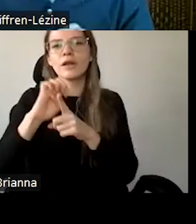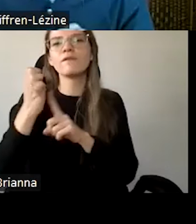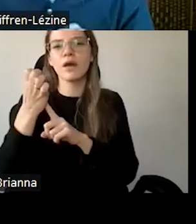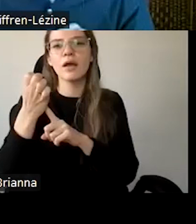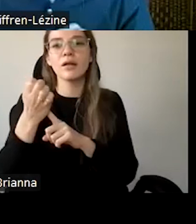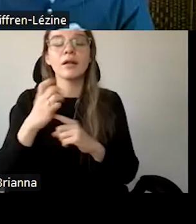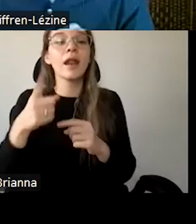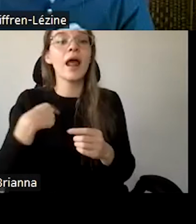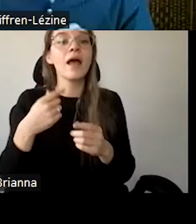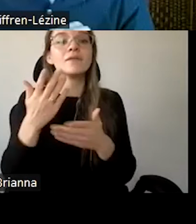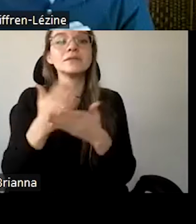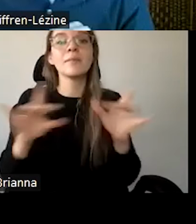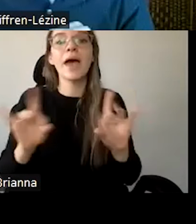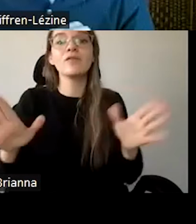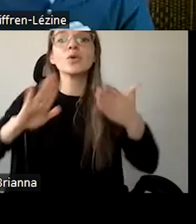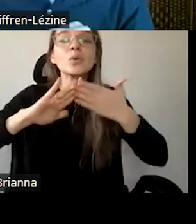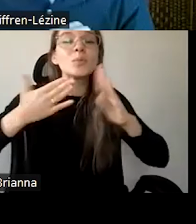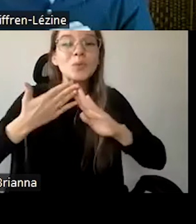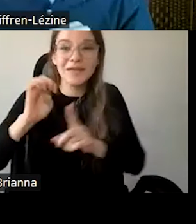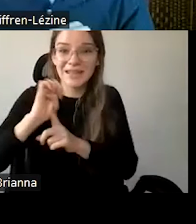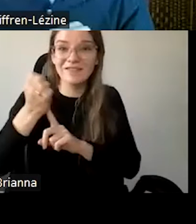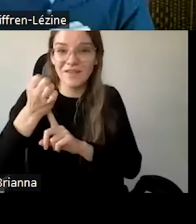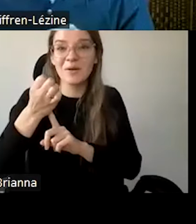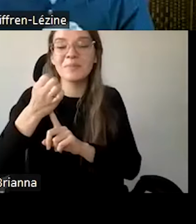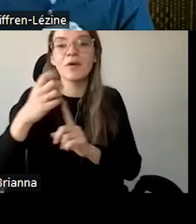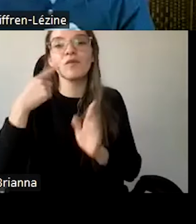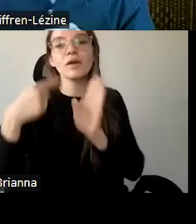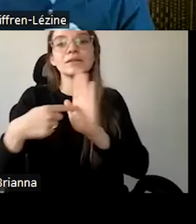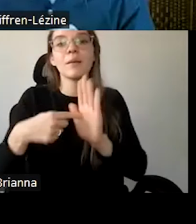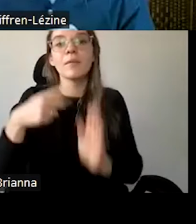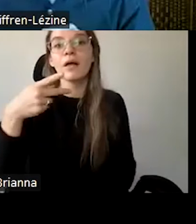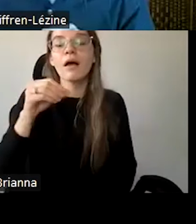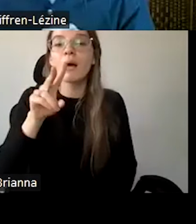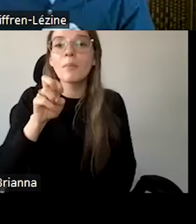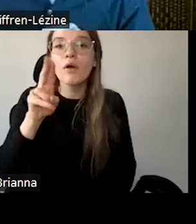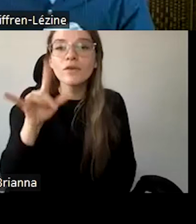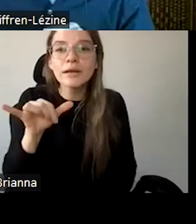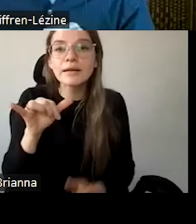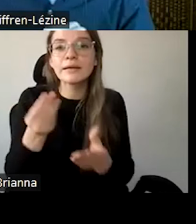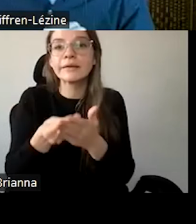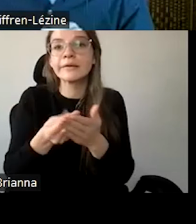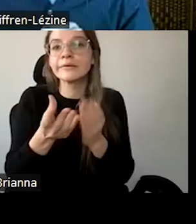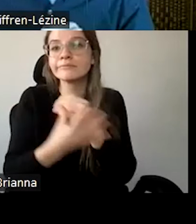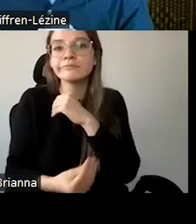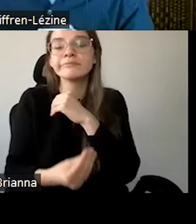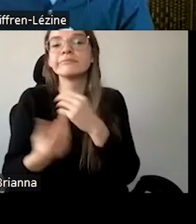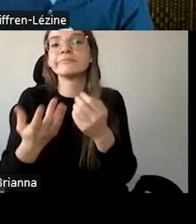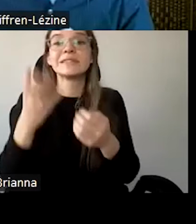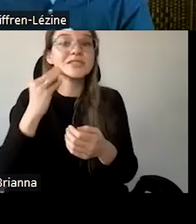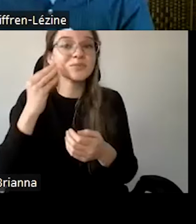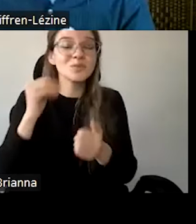adverse community environments. These will be things like poverty, experiences of